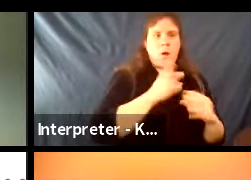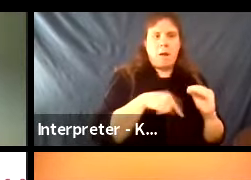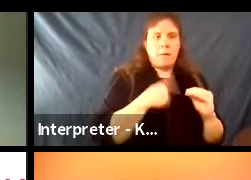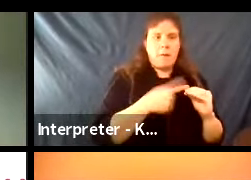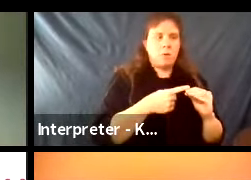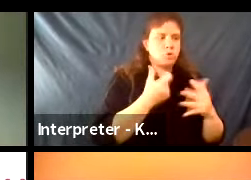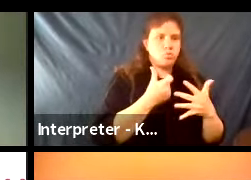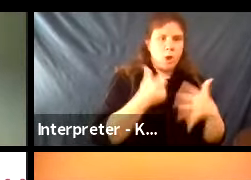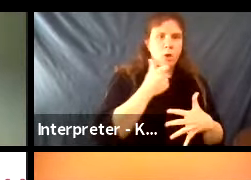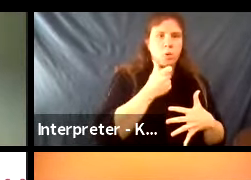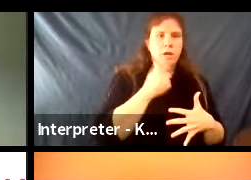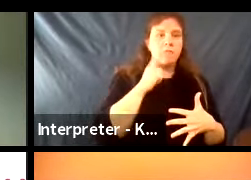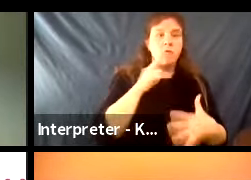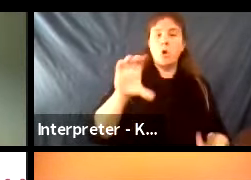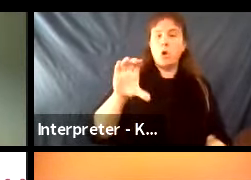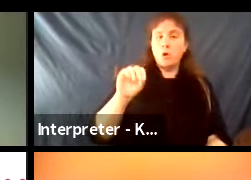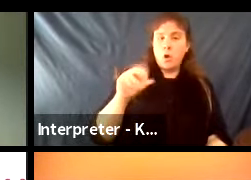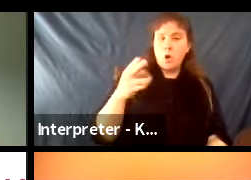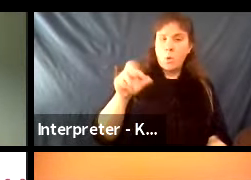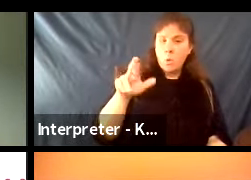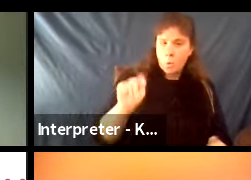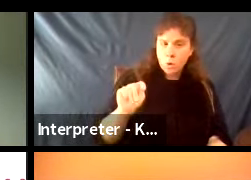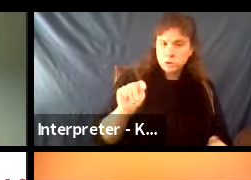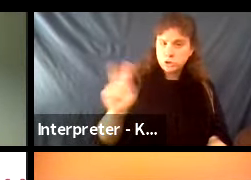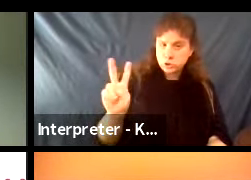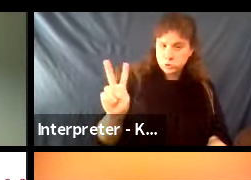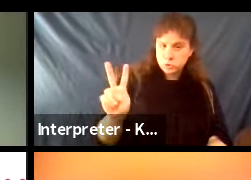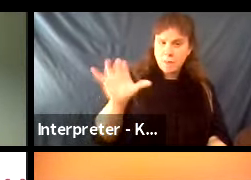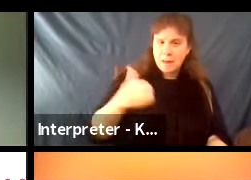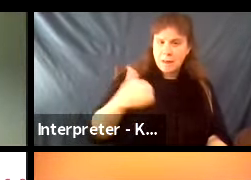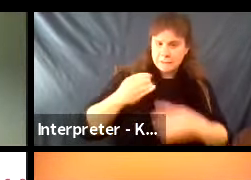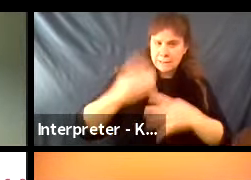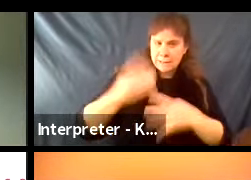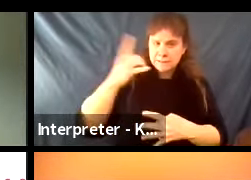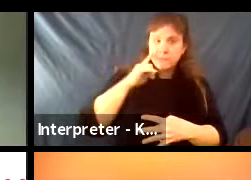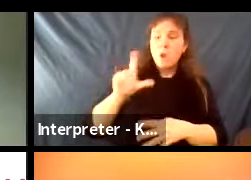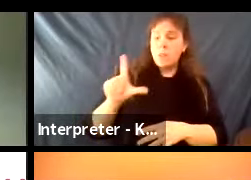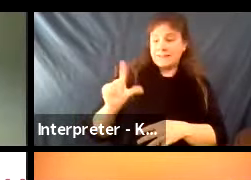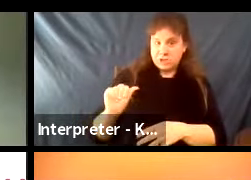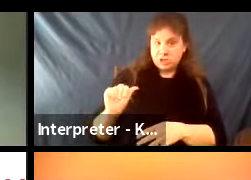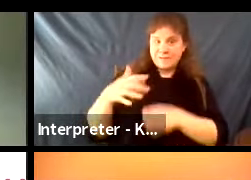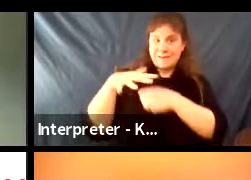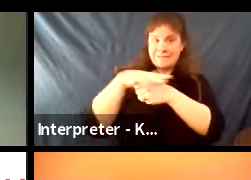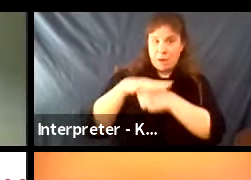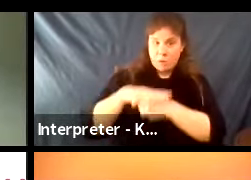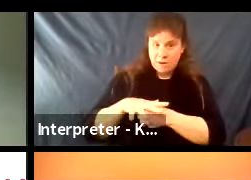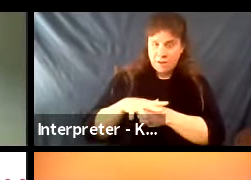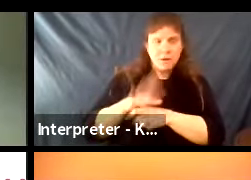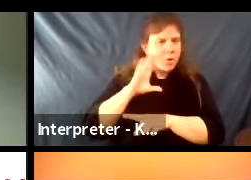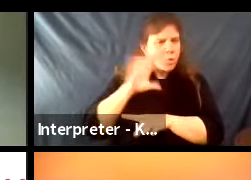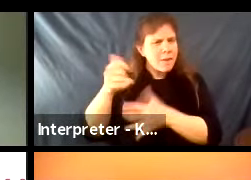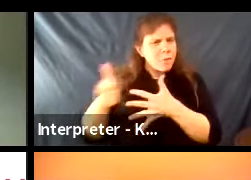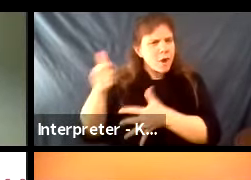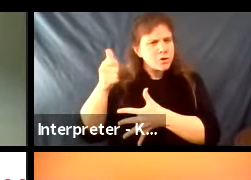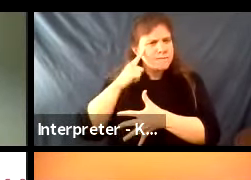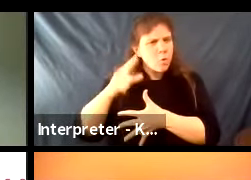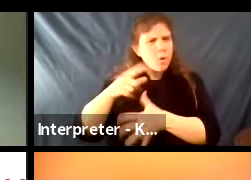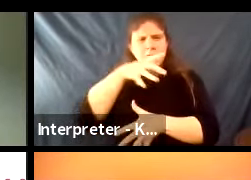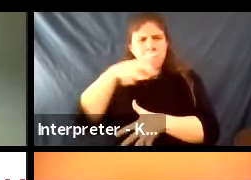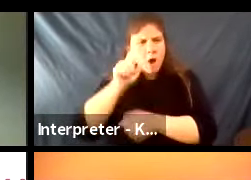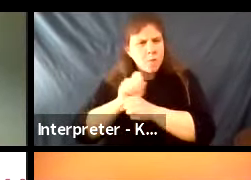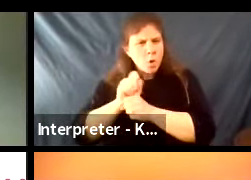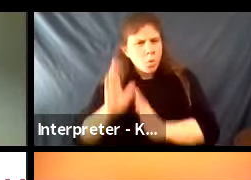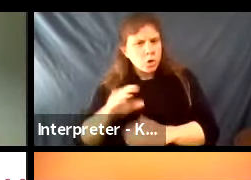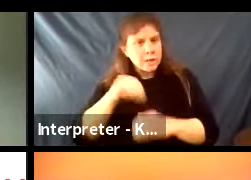2, it had a listing for, kind of Los Angeles counties. Is there going to be a prioritization for the farm workers in the